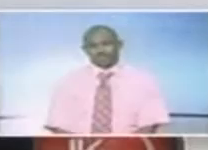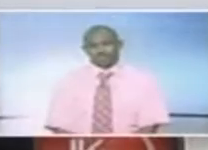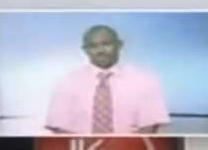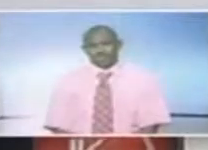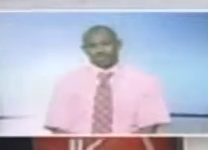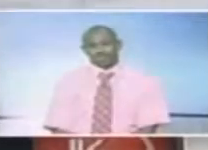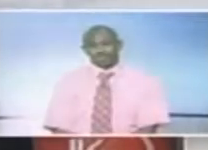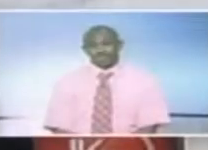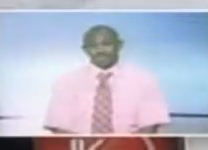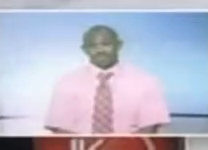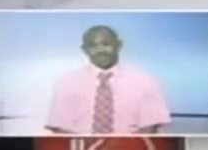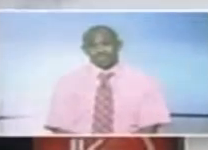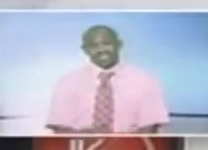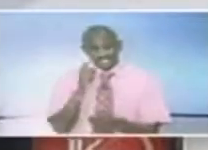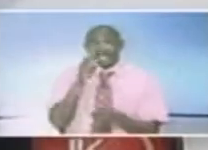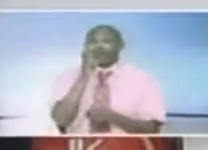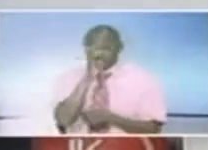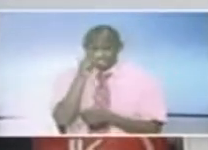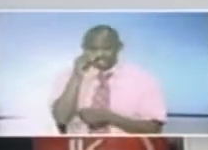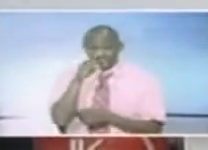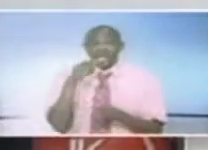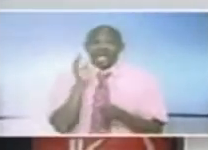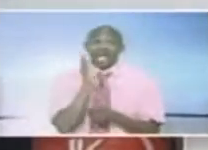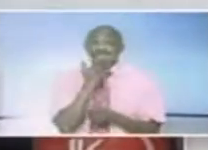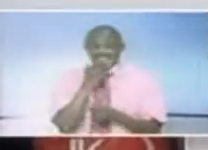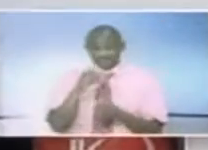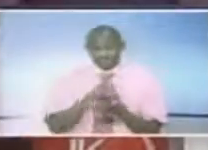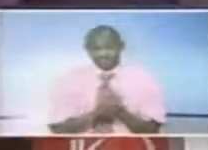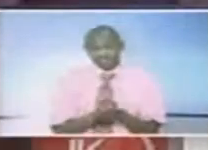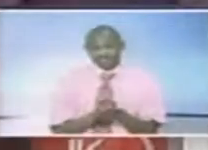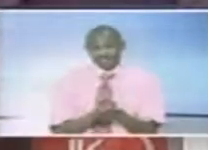You see, these are water soluble colors. Water soluble. So